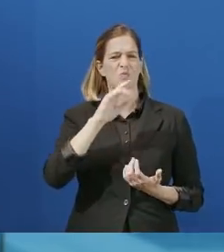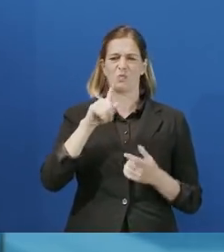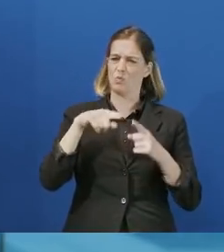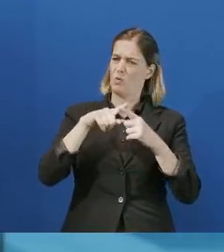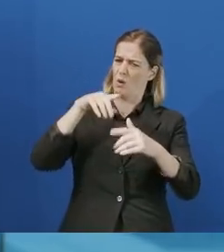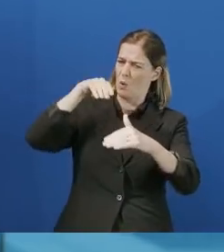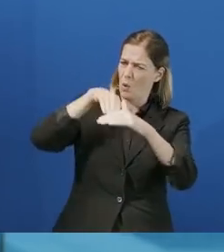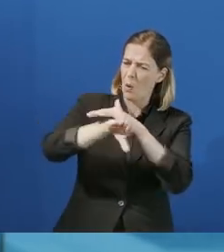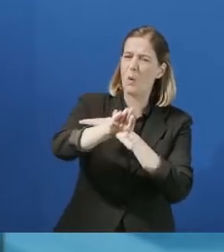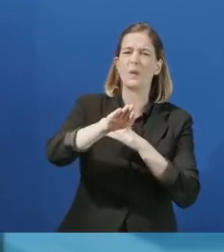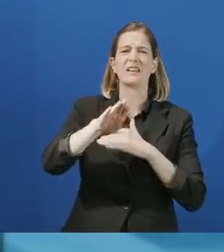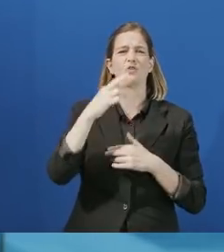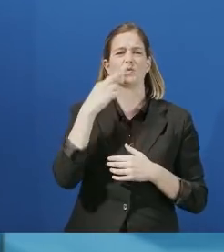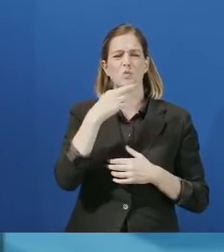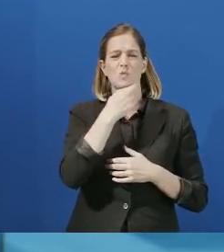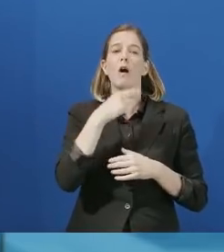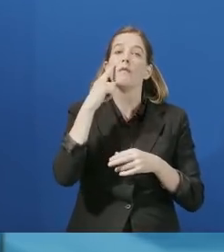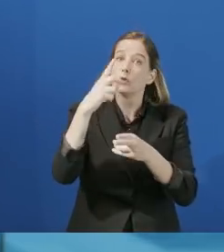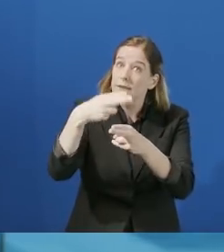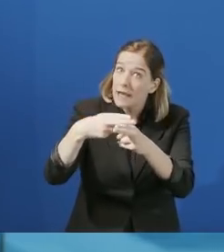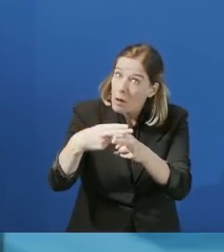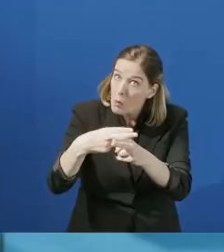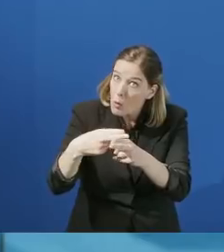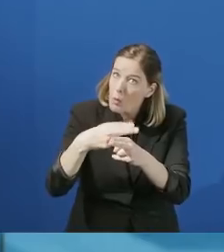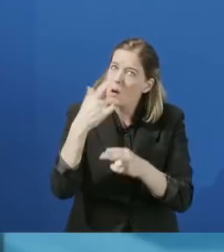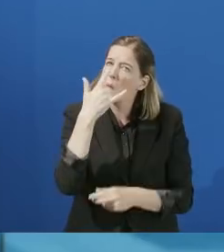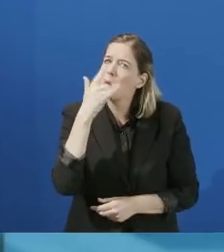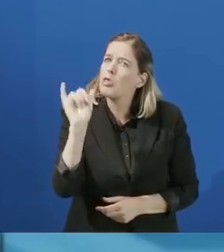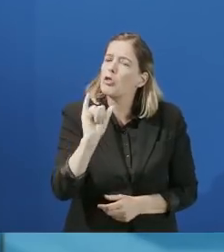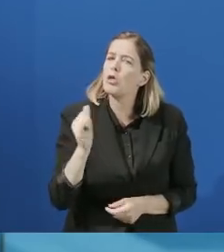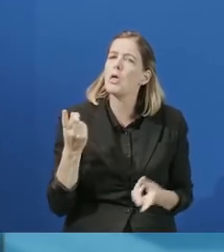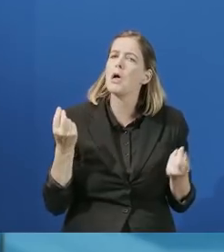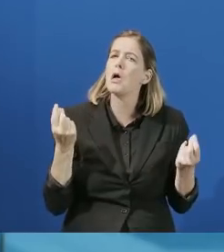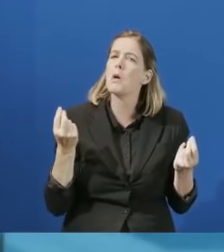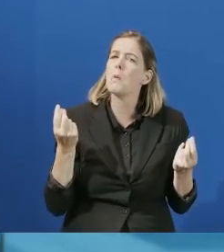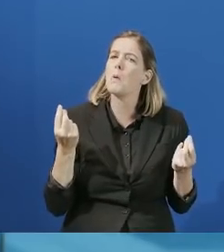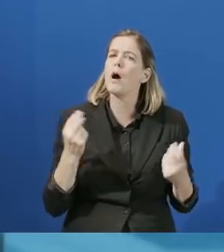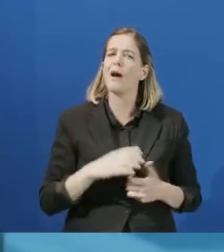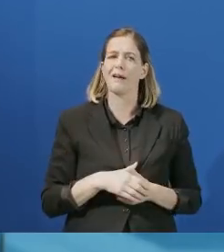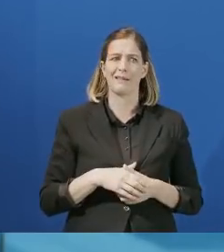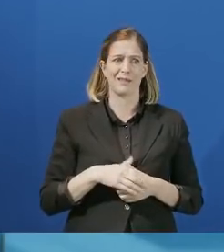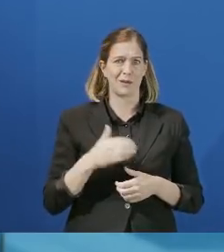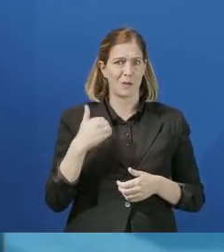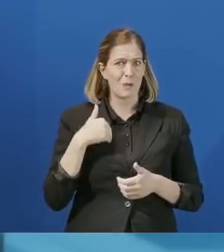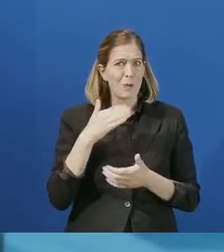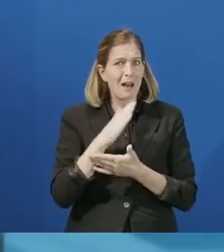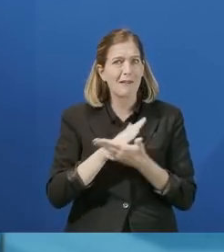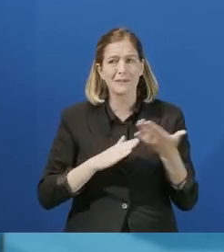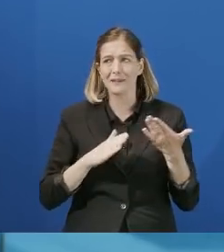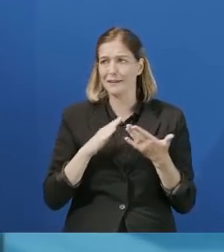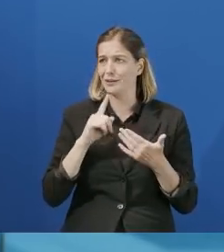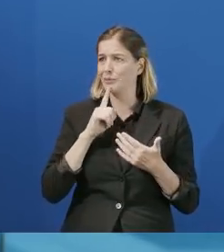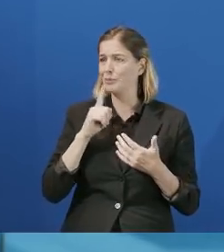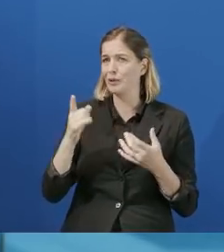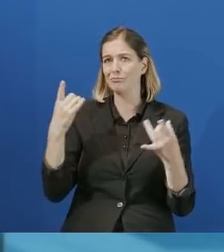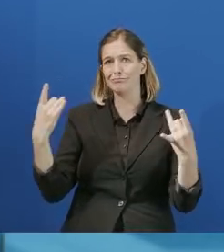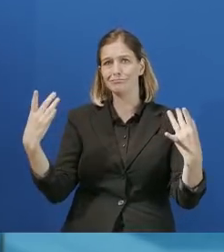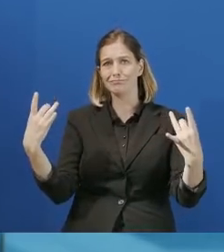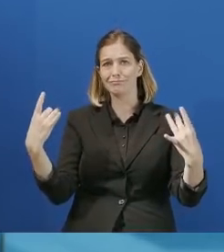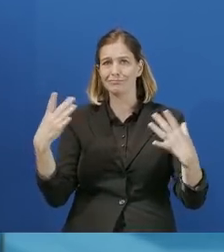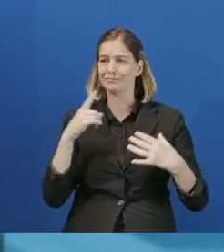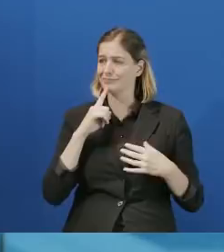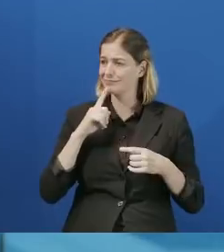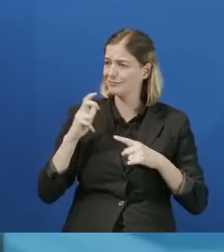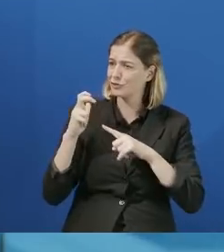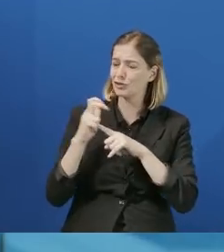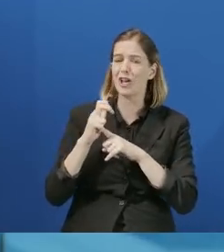course, I have a really talented team. But we also have some really talented restaurateurs here in Arizona. I think we've seen over